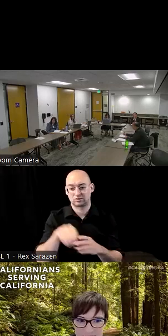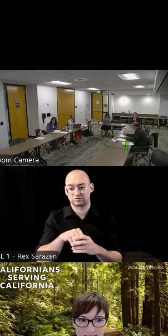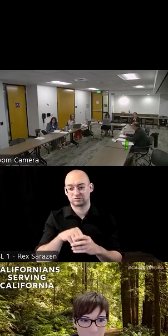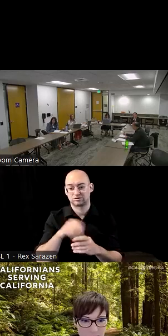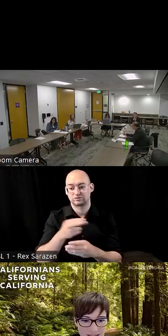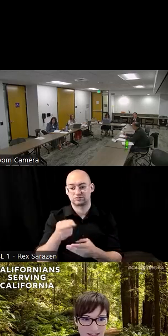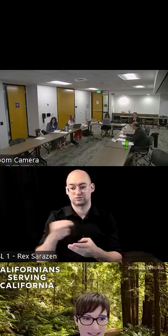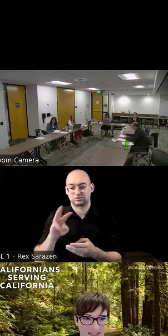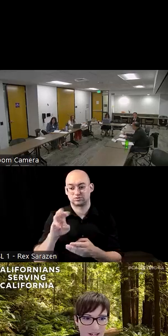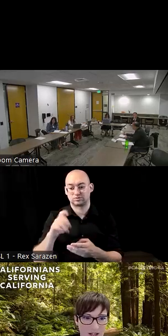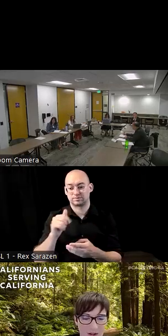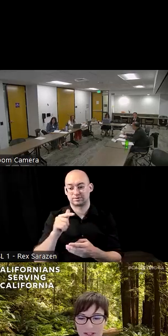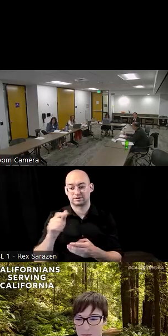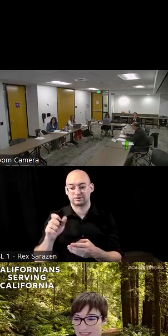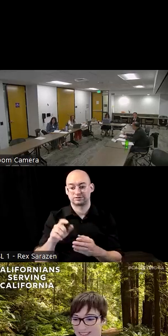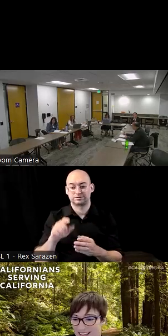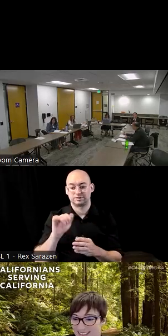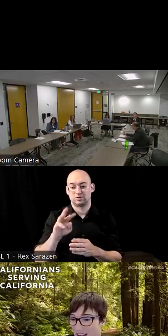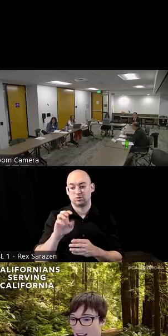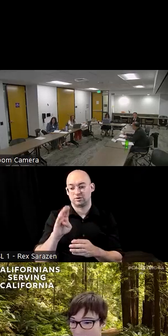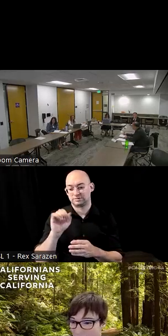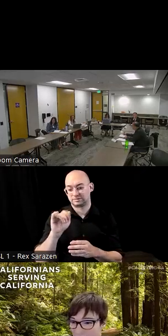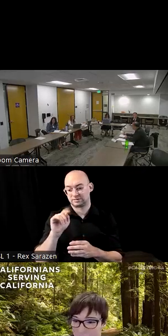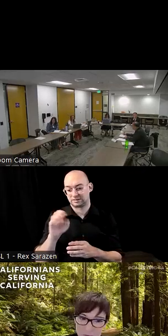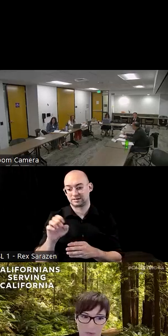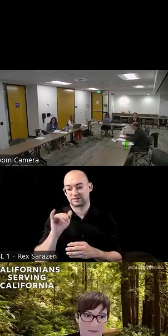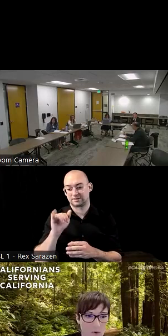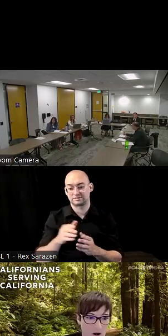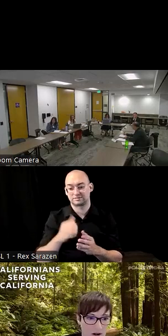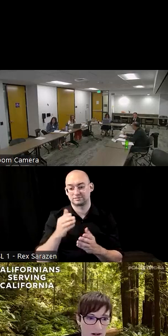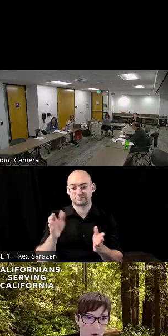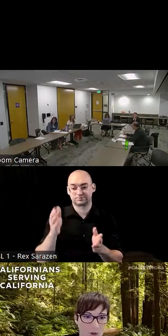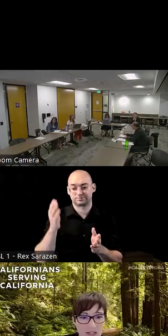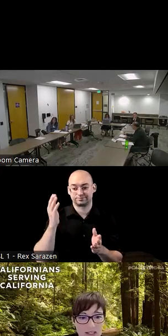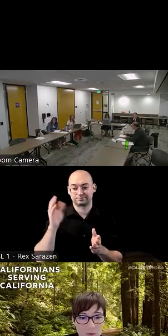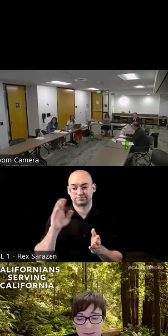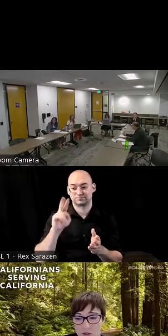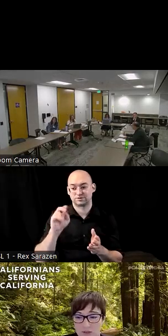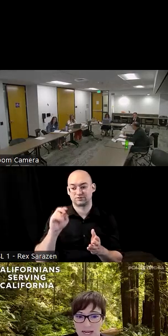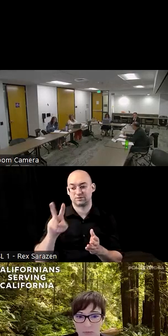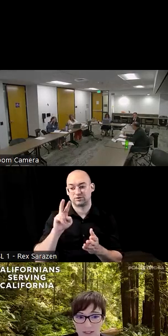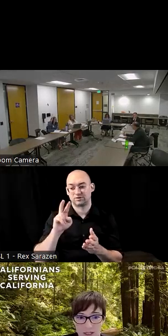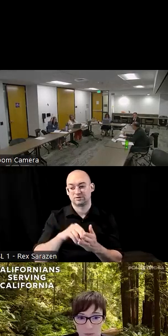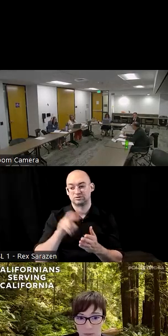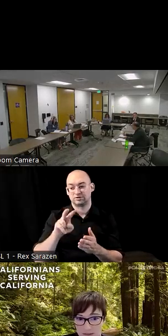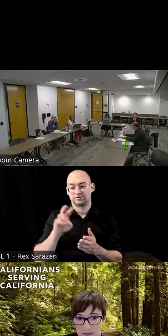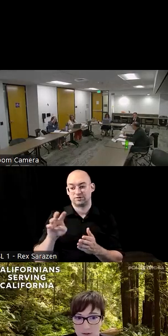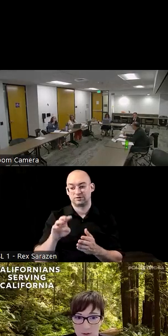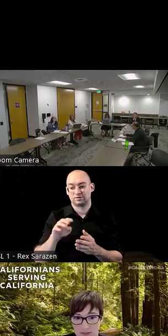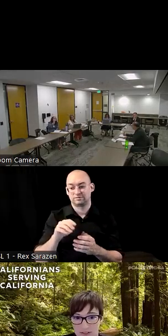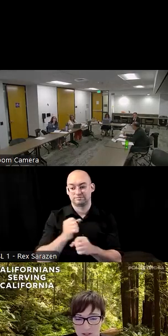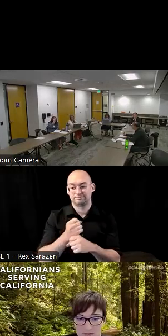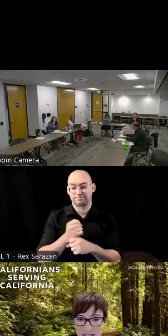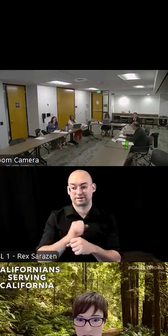on the DDS website. This went live in November of 2024. We created this webpage to establish a presence